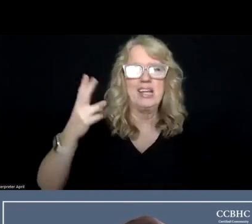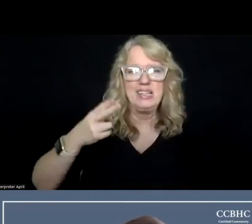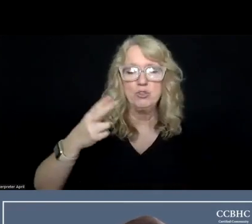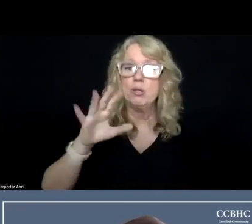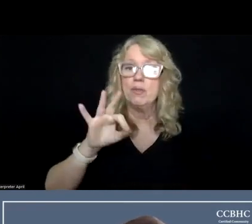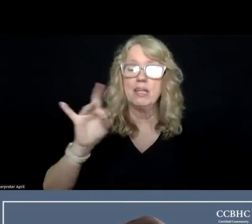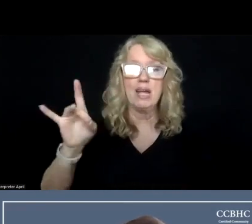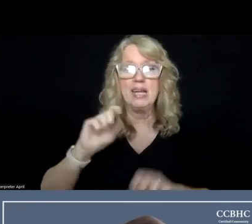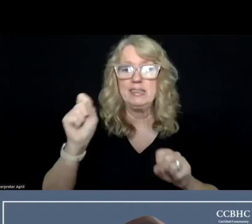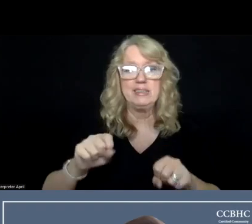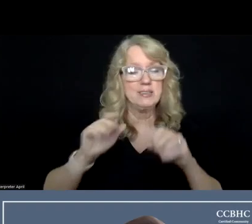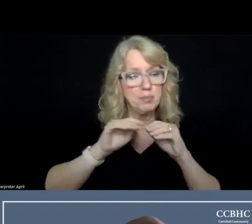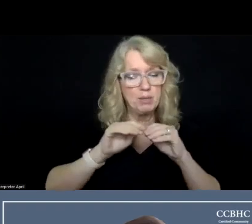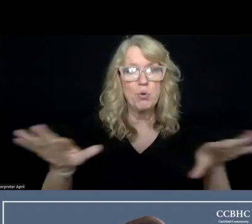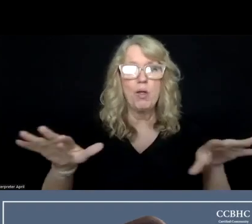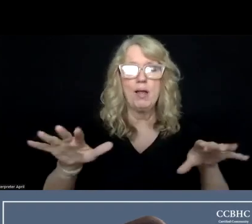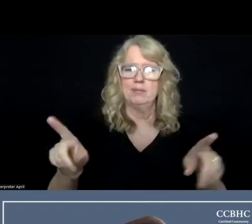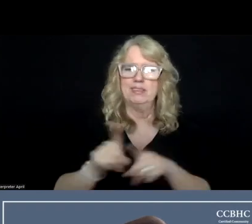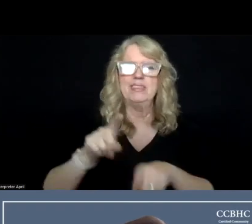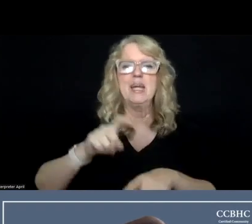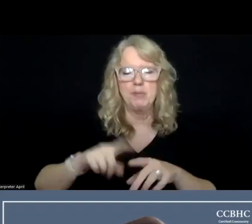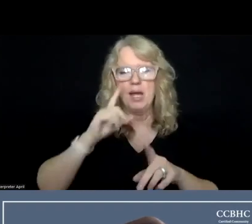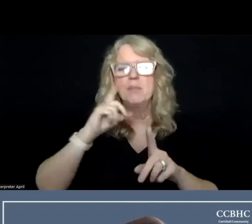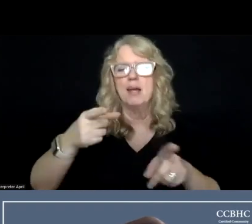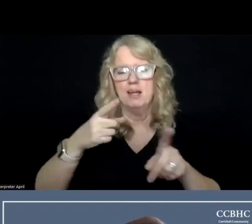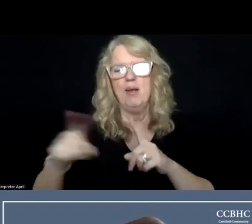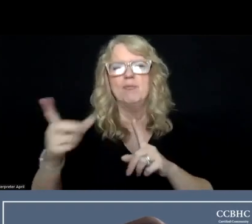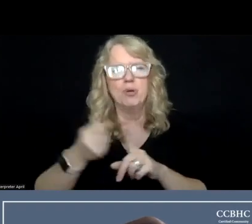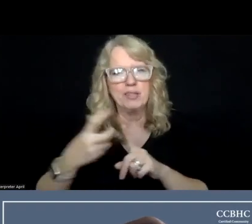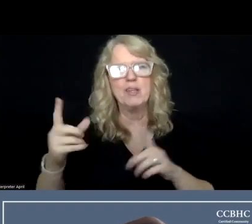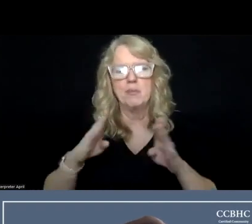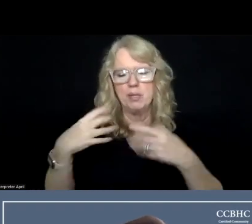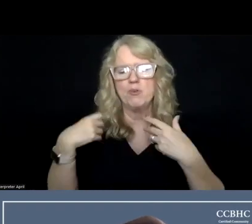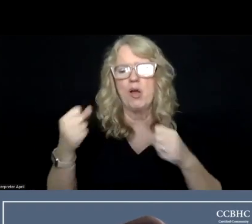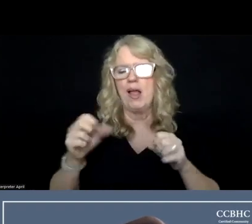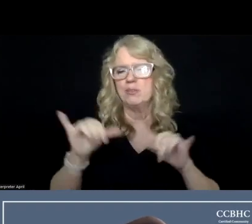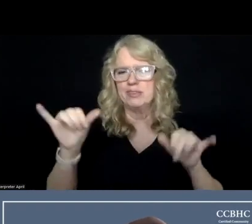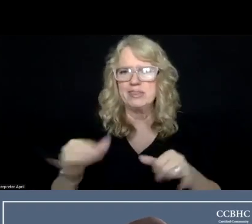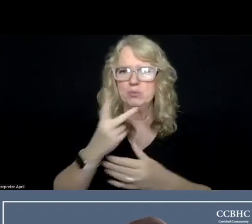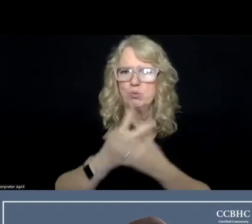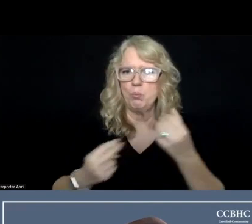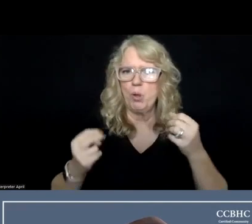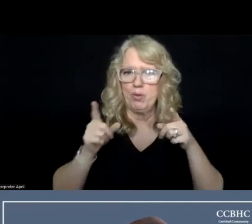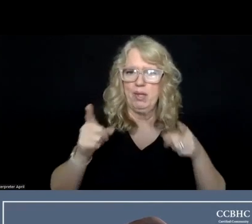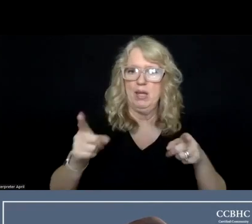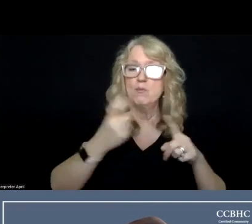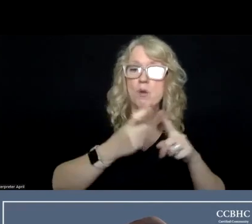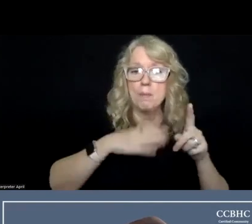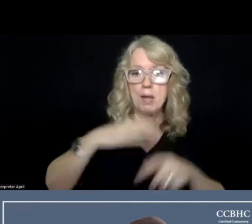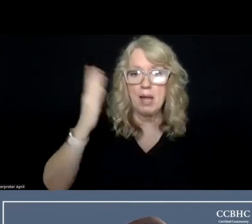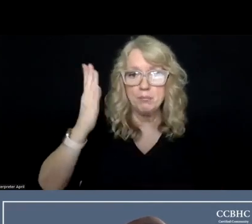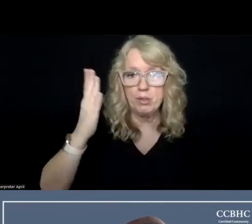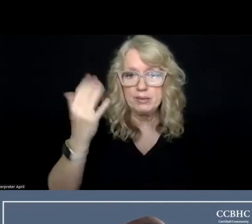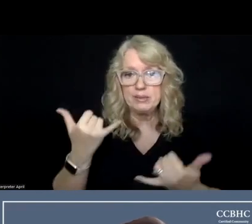system has rolled out at the same time as the expansion of the Certified Community Behavioral Health System. And so if you can take one thing away from my presentation or